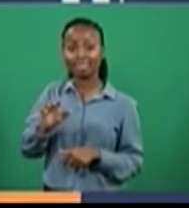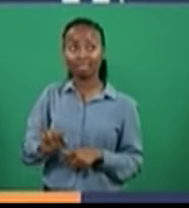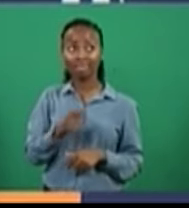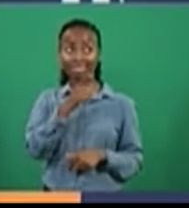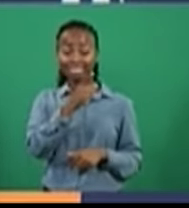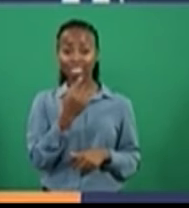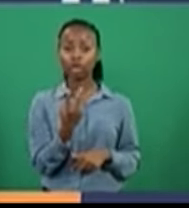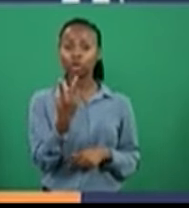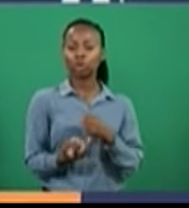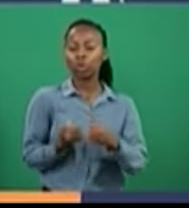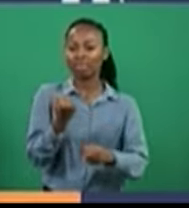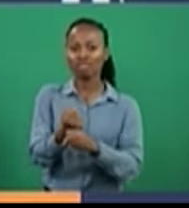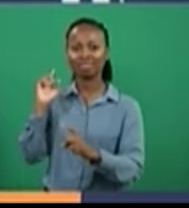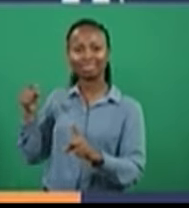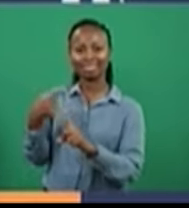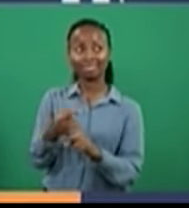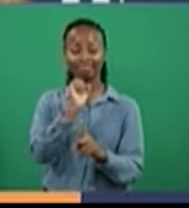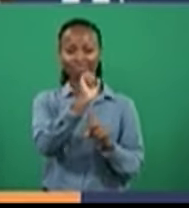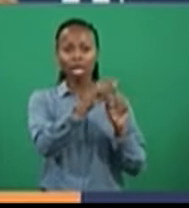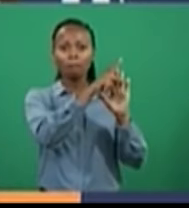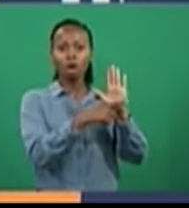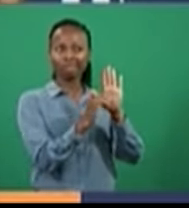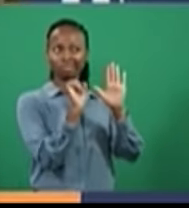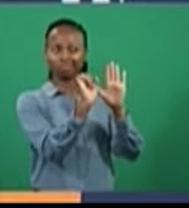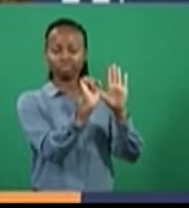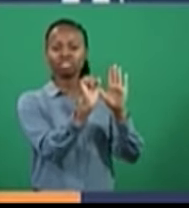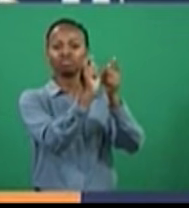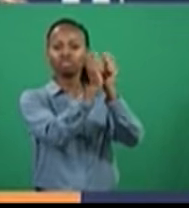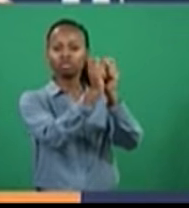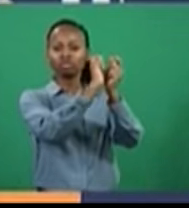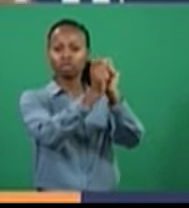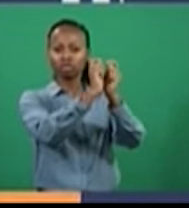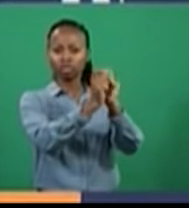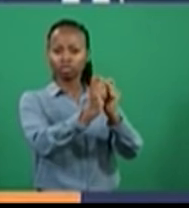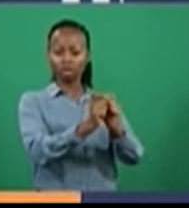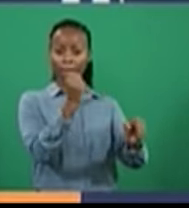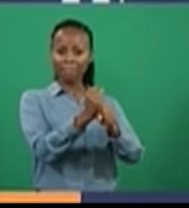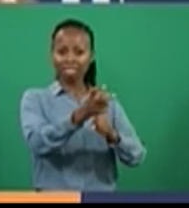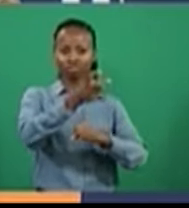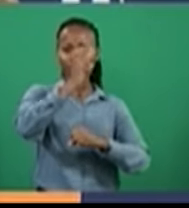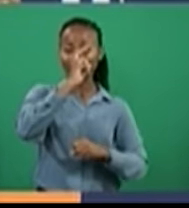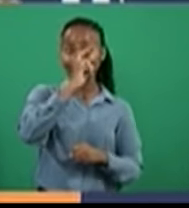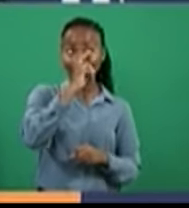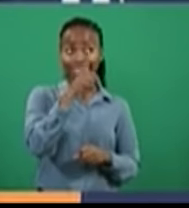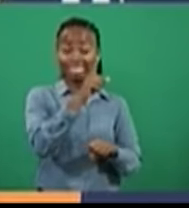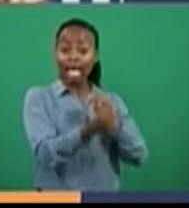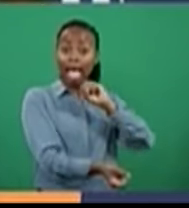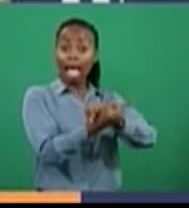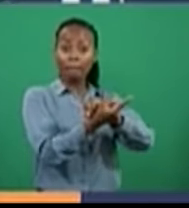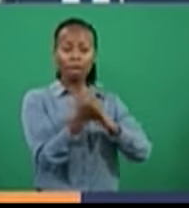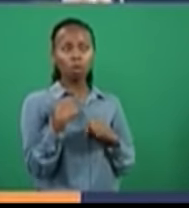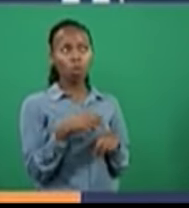of tightening policy, global financial conditions tightened. And when that happened, we